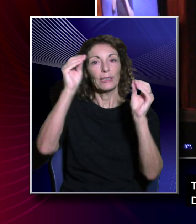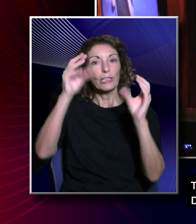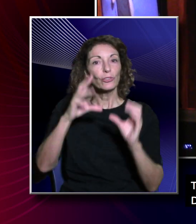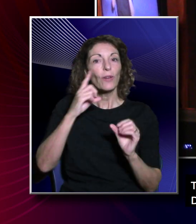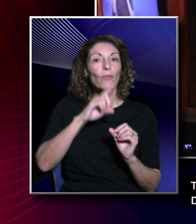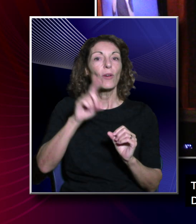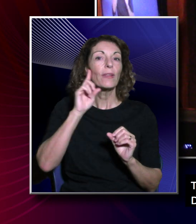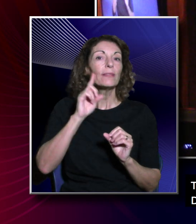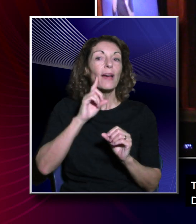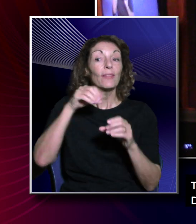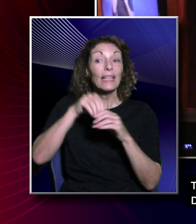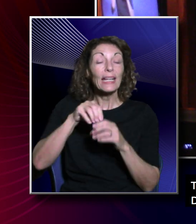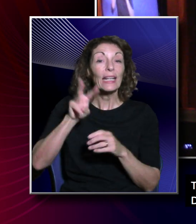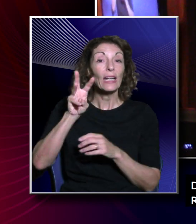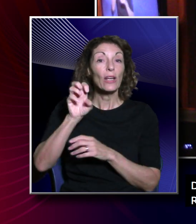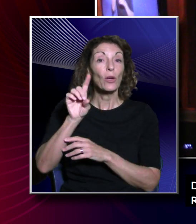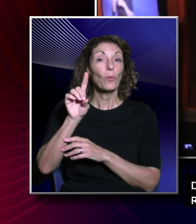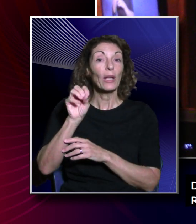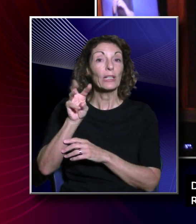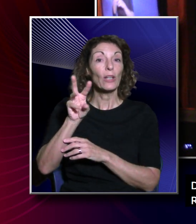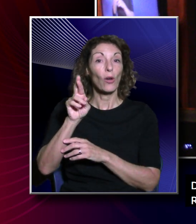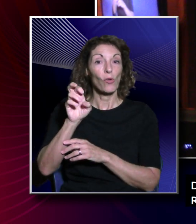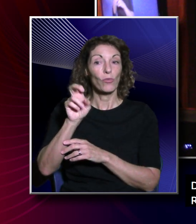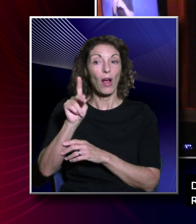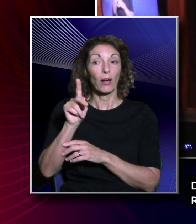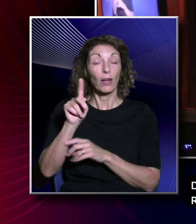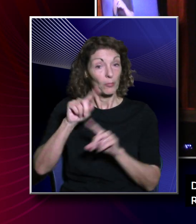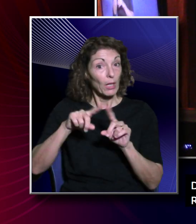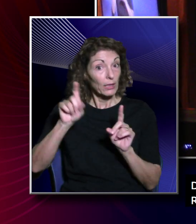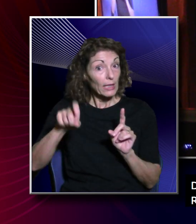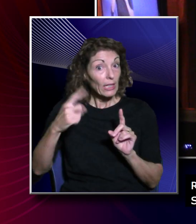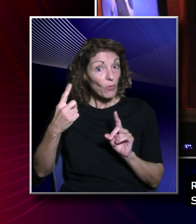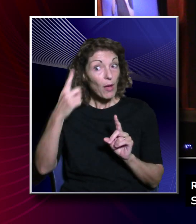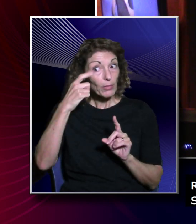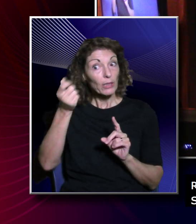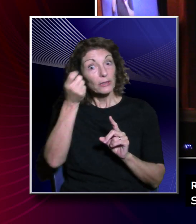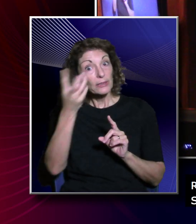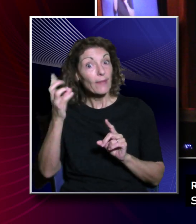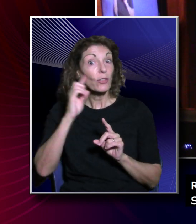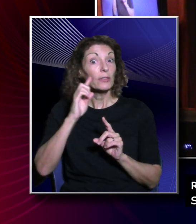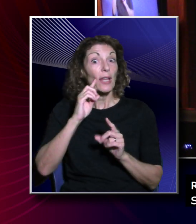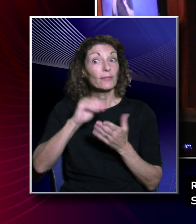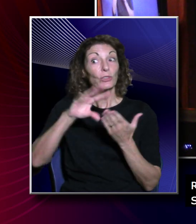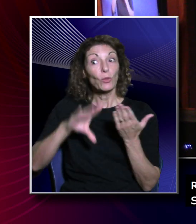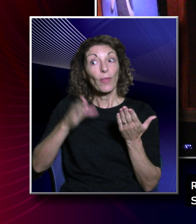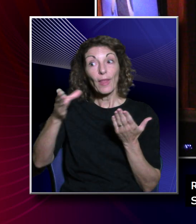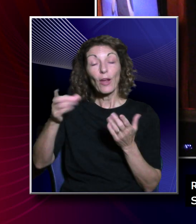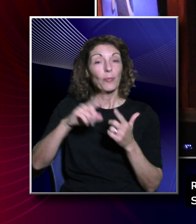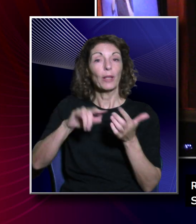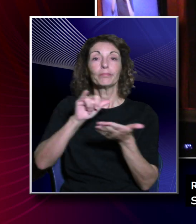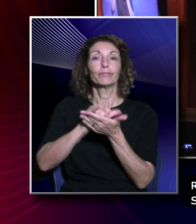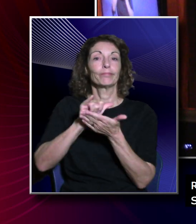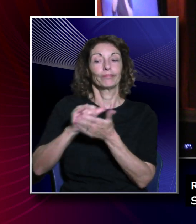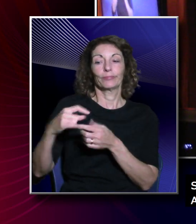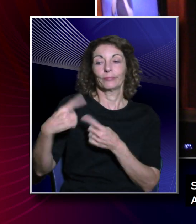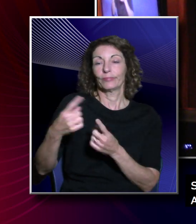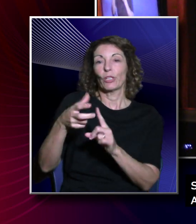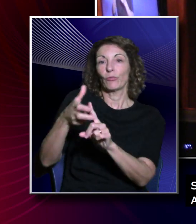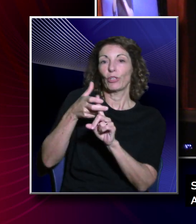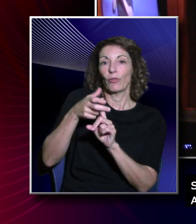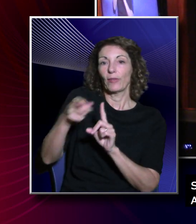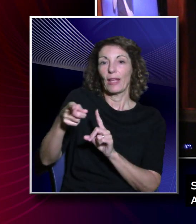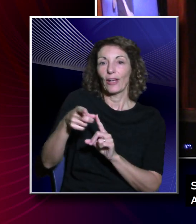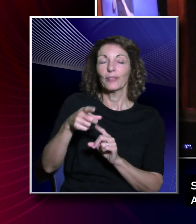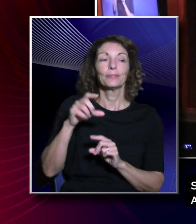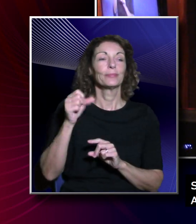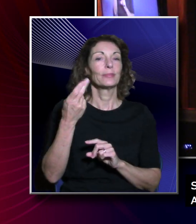Rock. We need one because we have several deaf students there. We've just not been able to recruit there. Shelley, thank you very much.